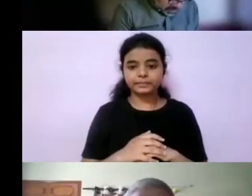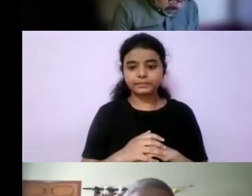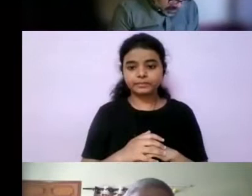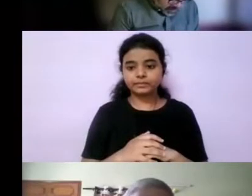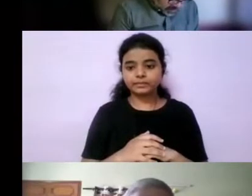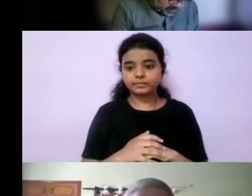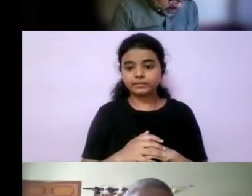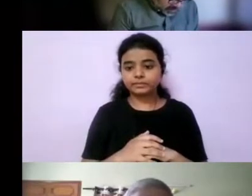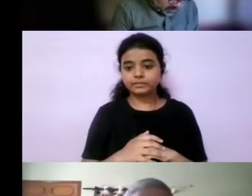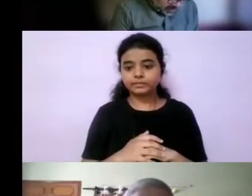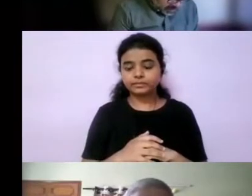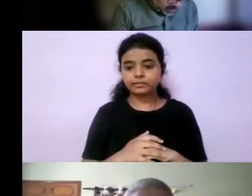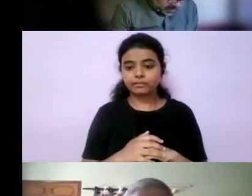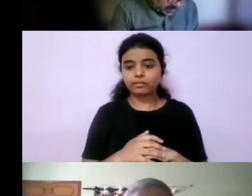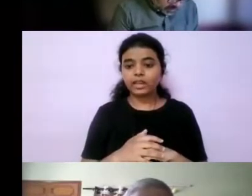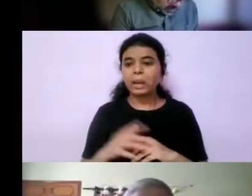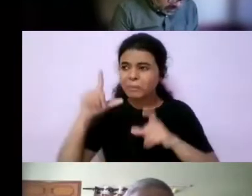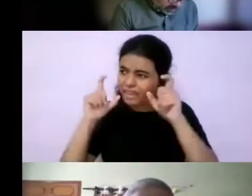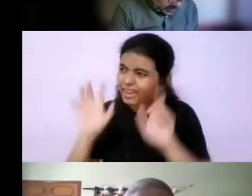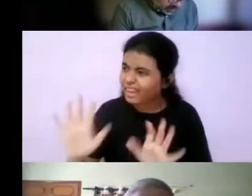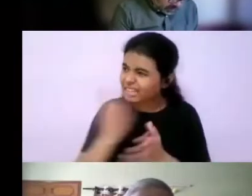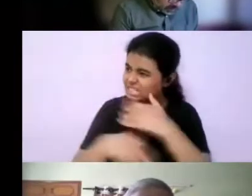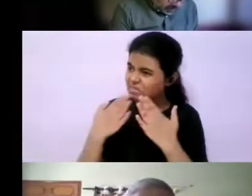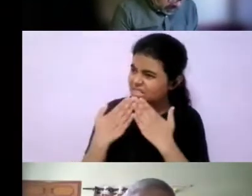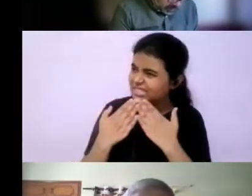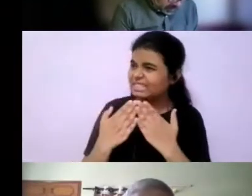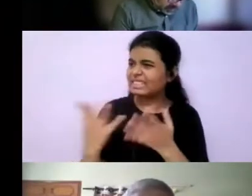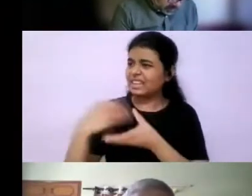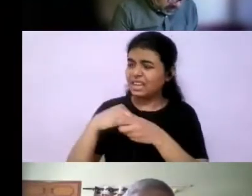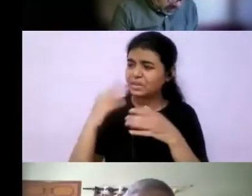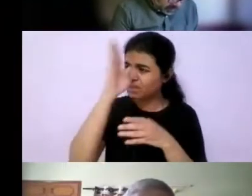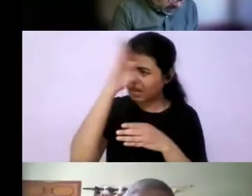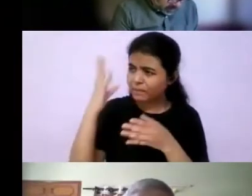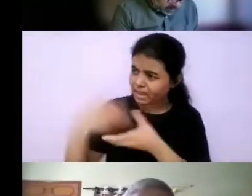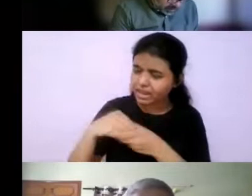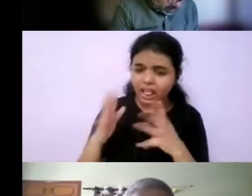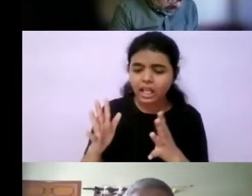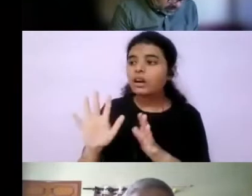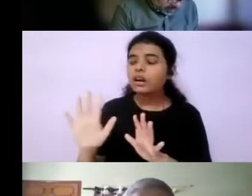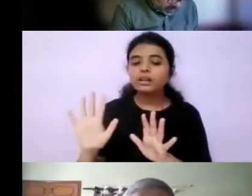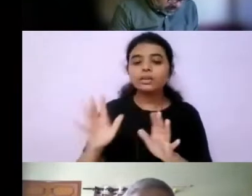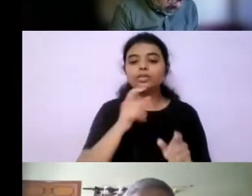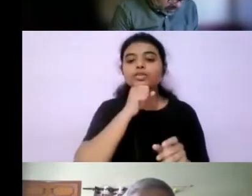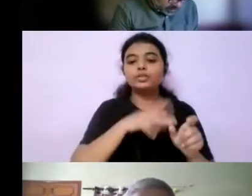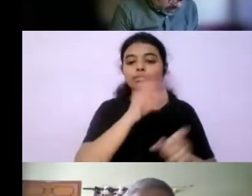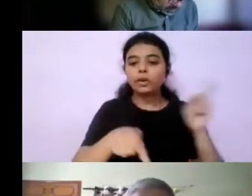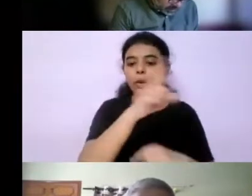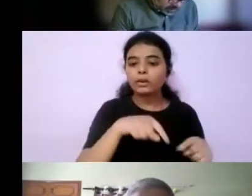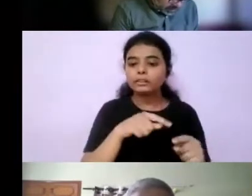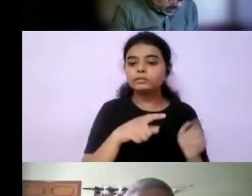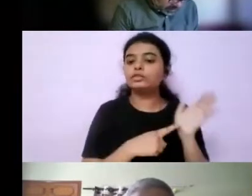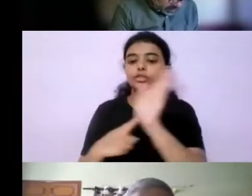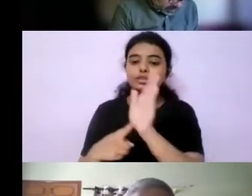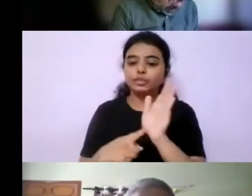silenced the skeptics and put all our fears to rest. In fact, take